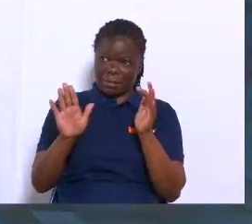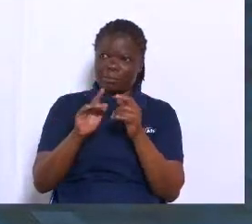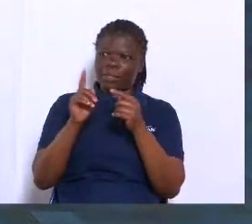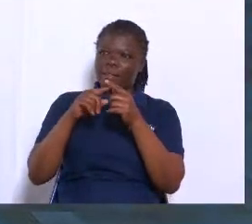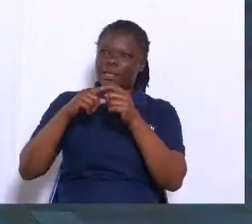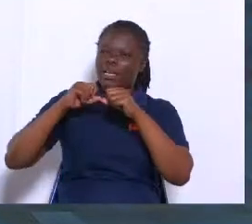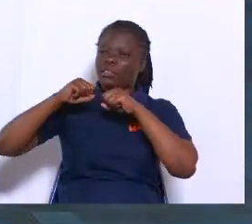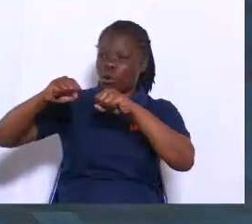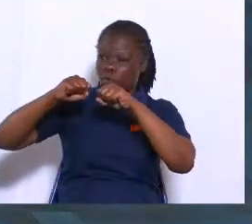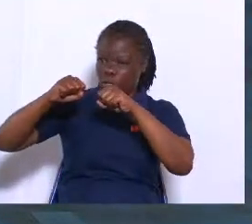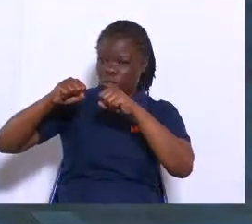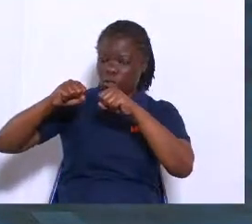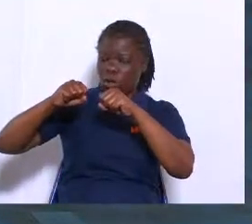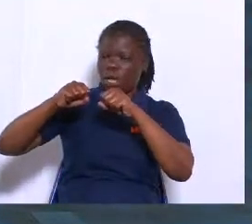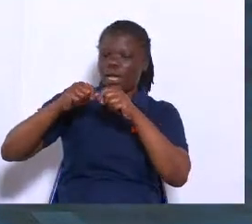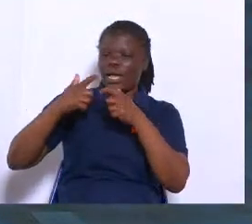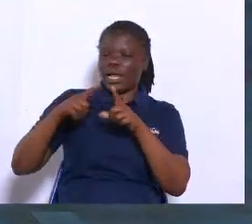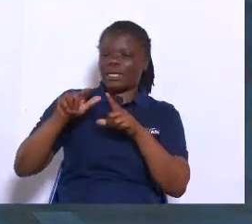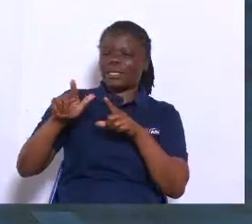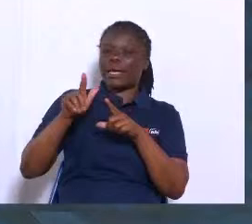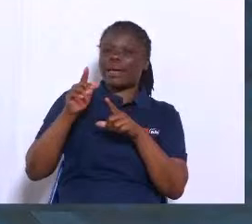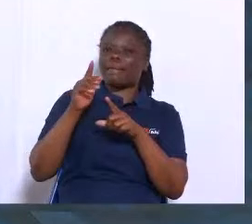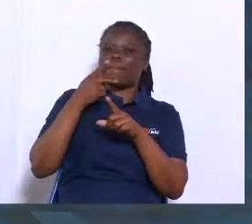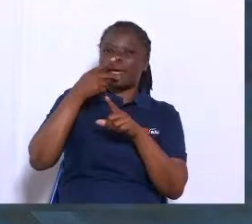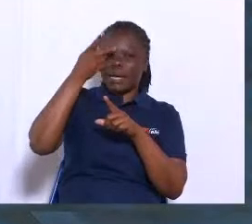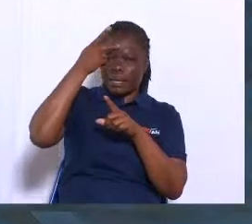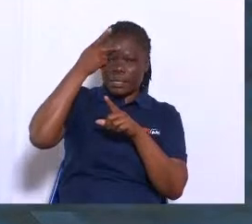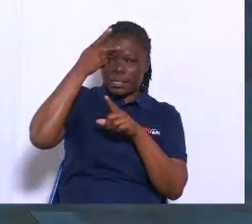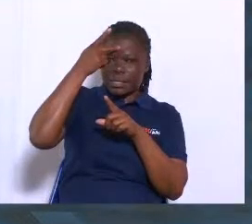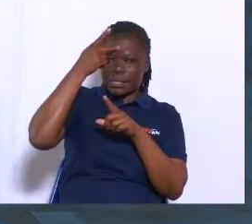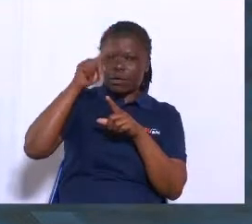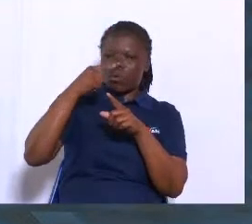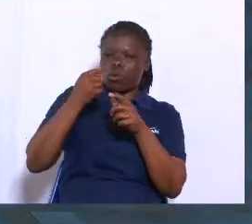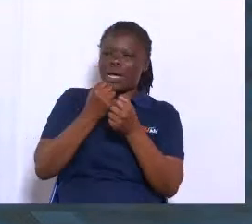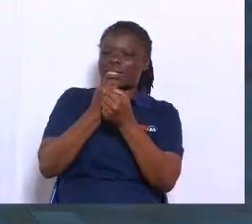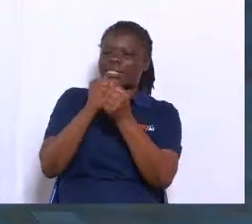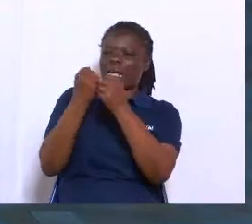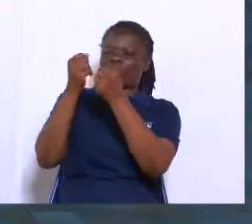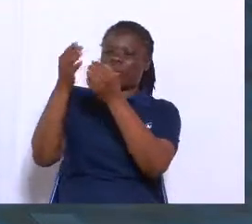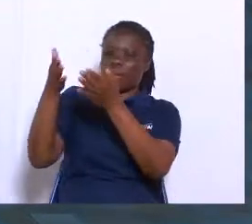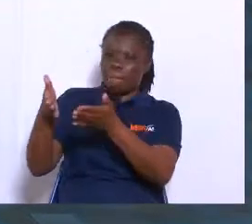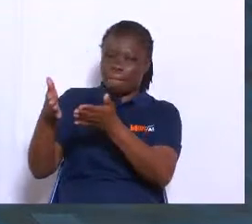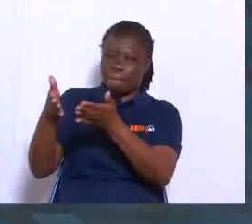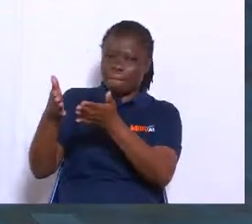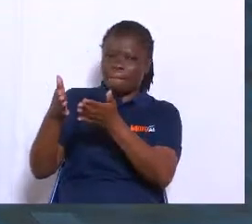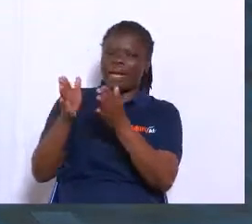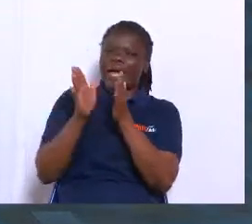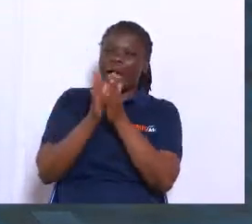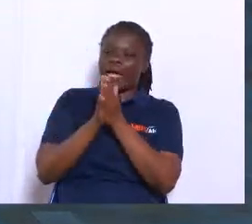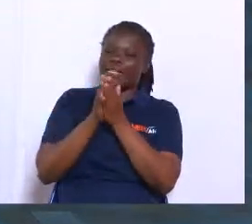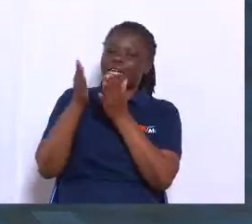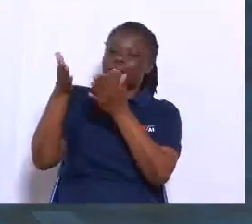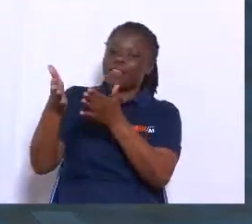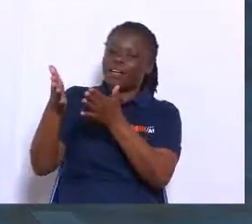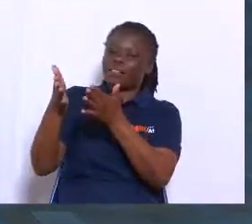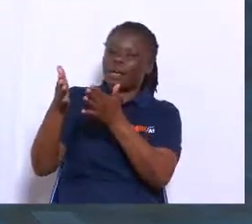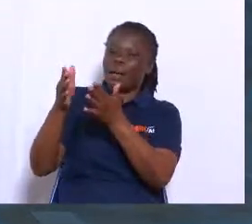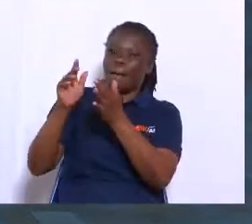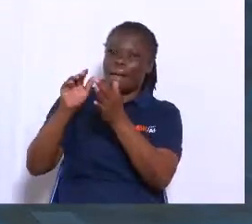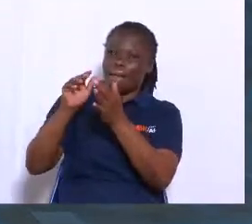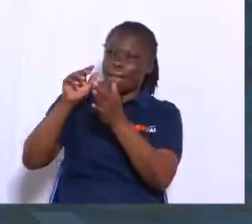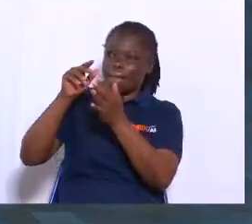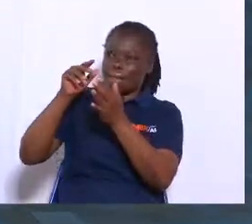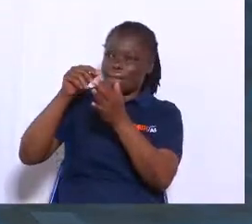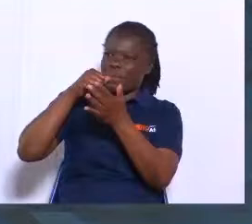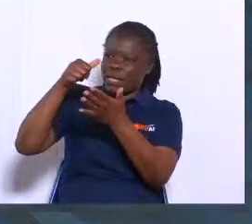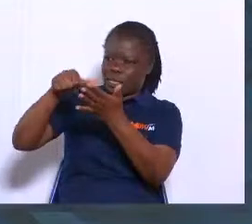the parents or the mother send in a parcel. And in that parcel, they could